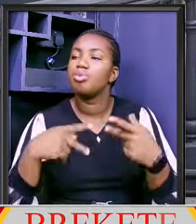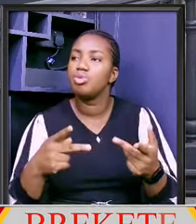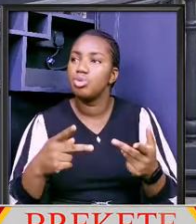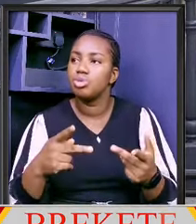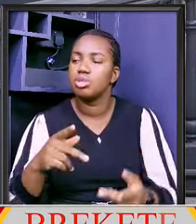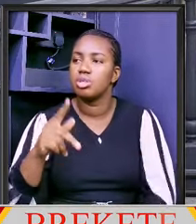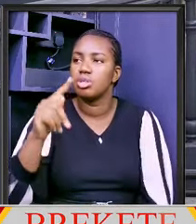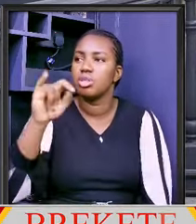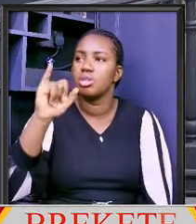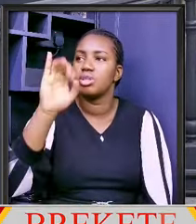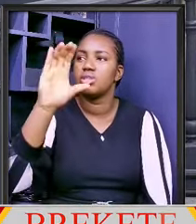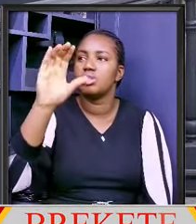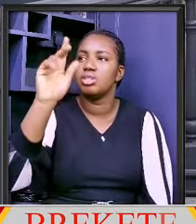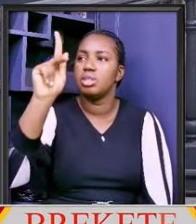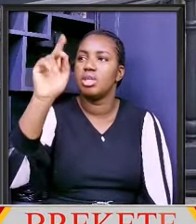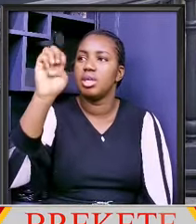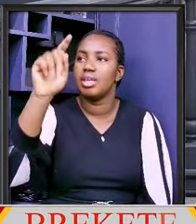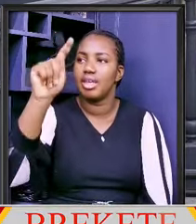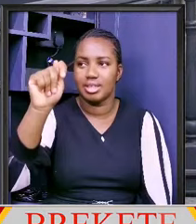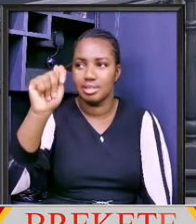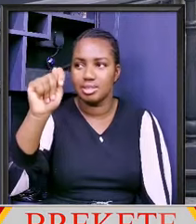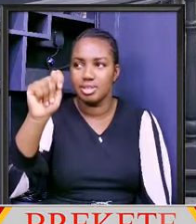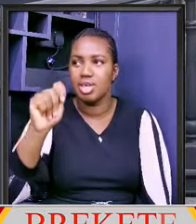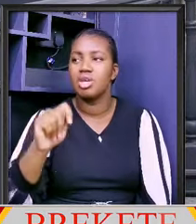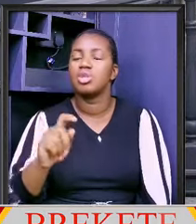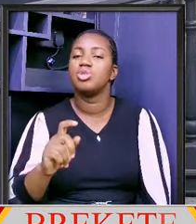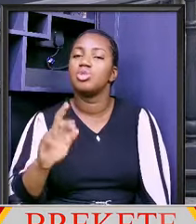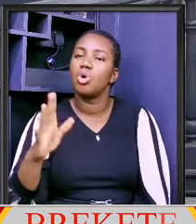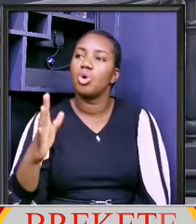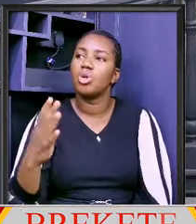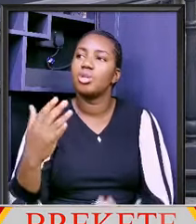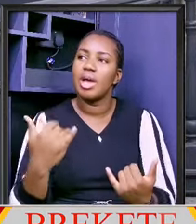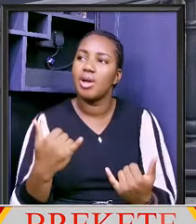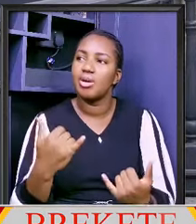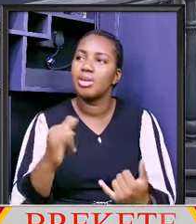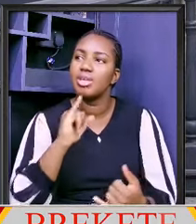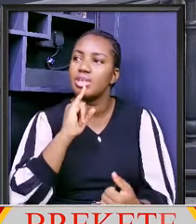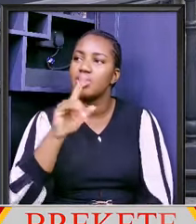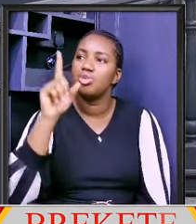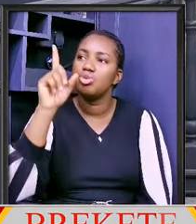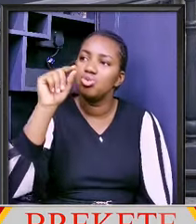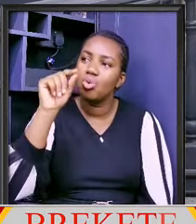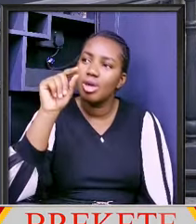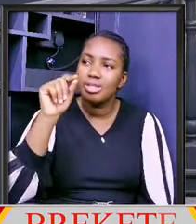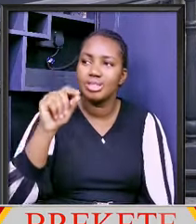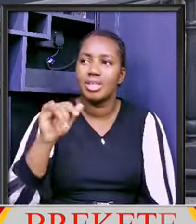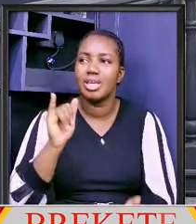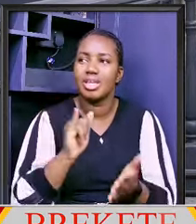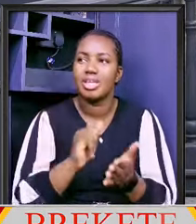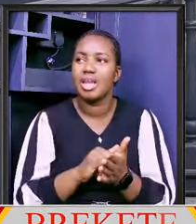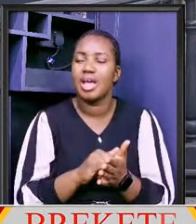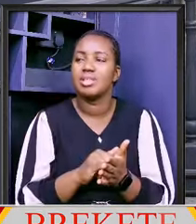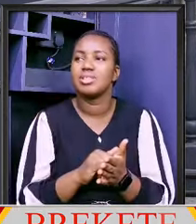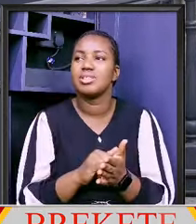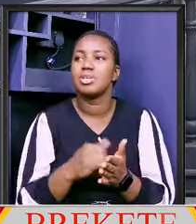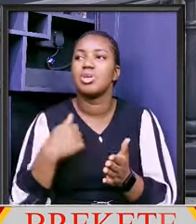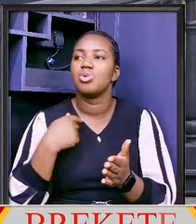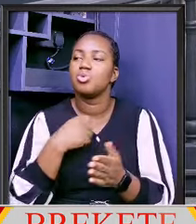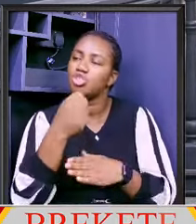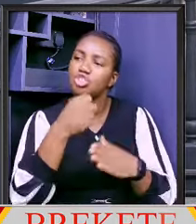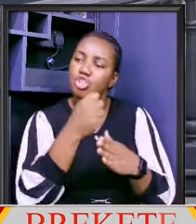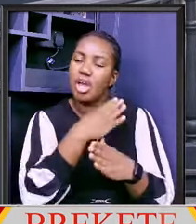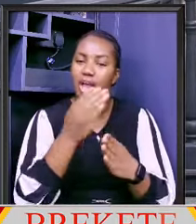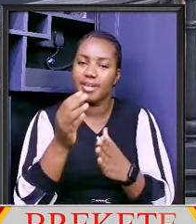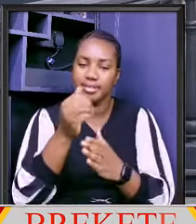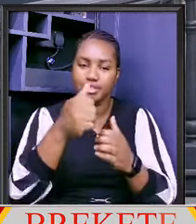nine association is 20 naira only. So, this 20 naira is the one that they are sharing and dividing for the nine. What I am trying